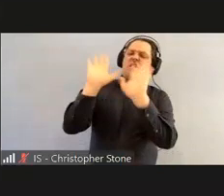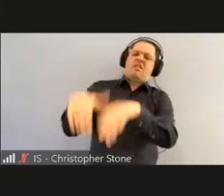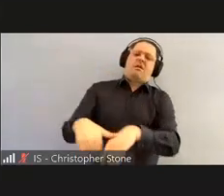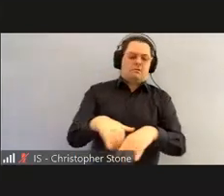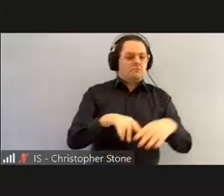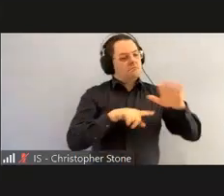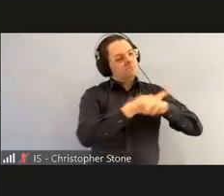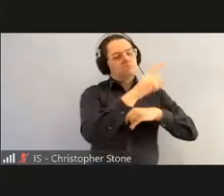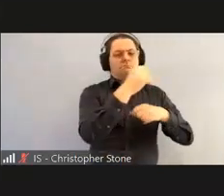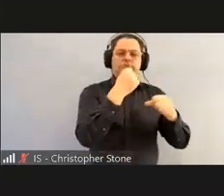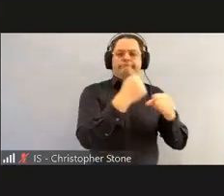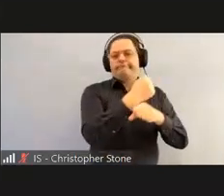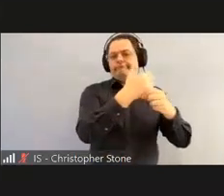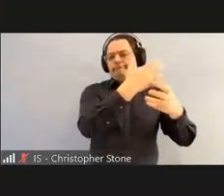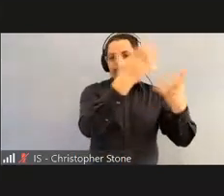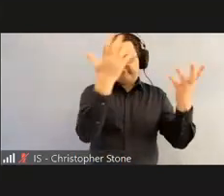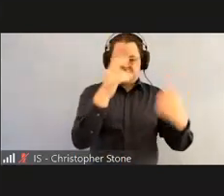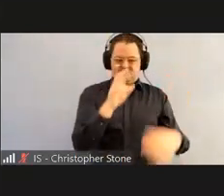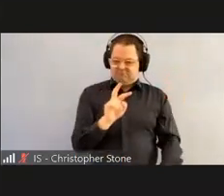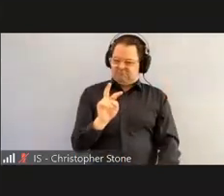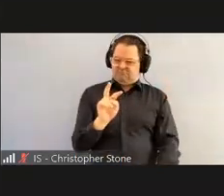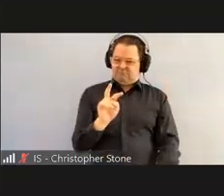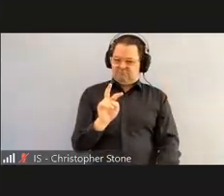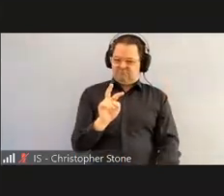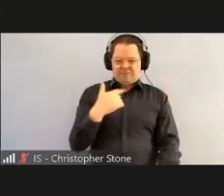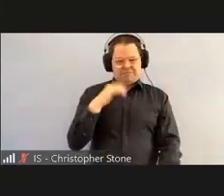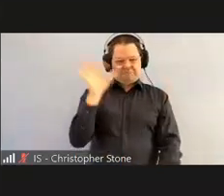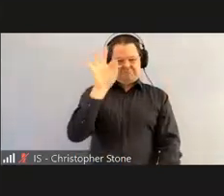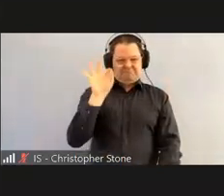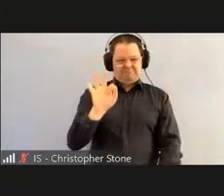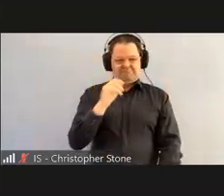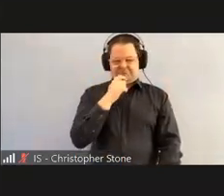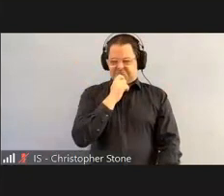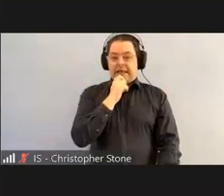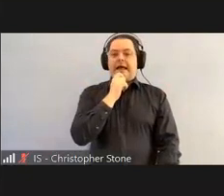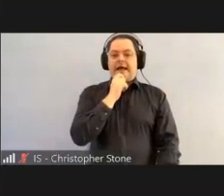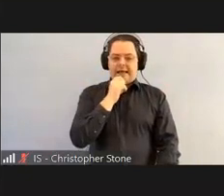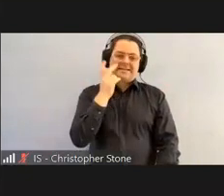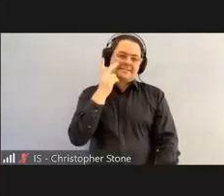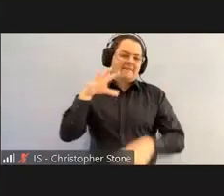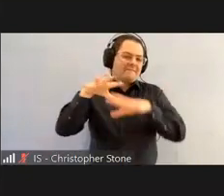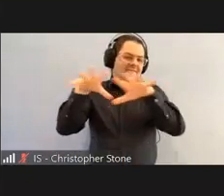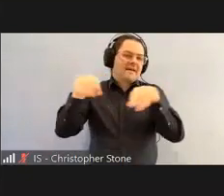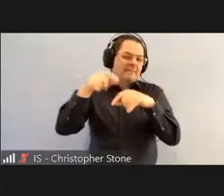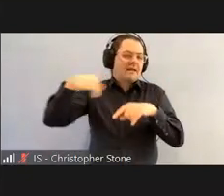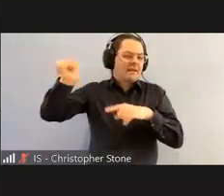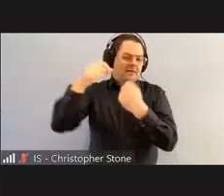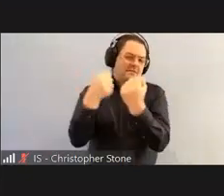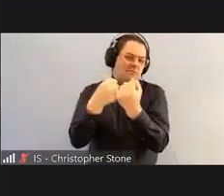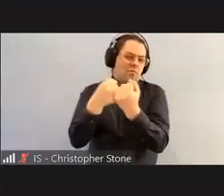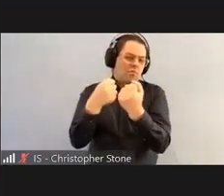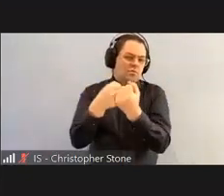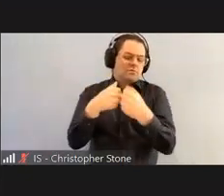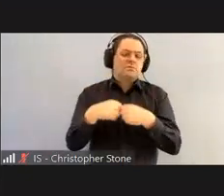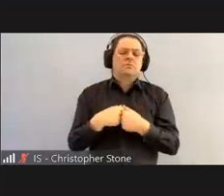to parent support, family support. So when I asked around my colleagues who had older